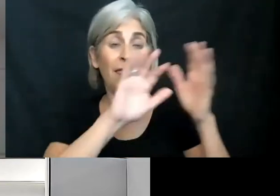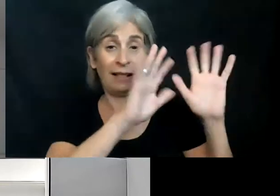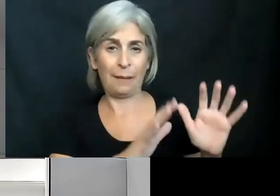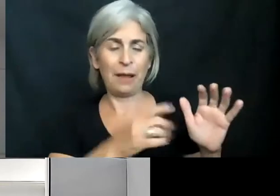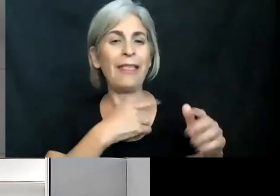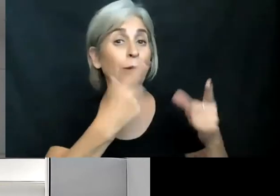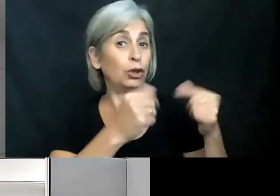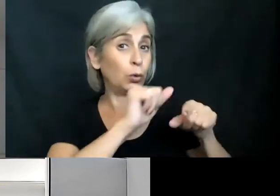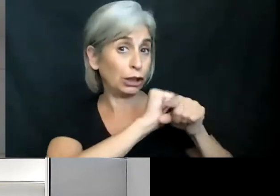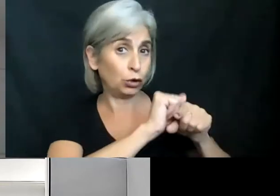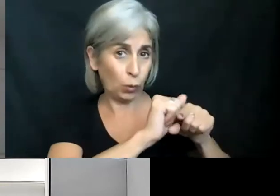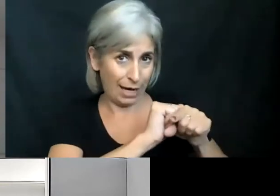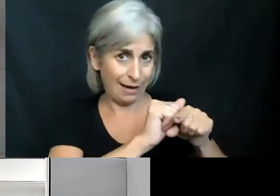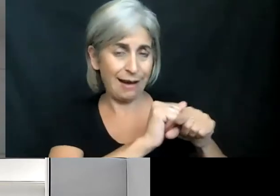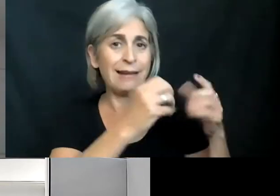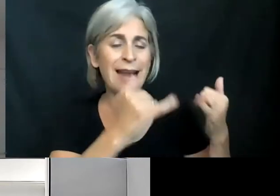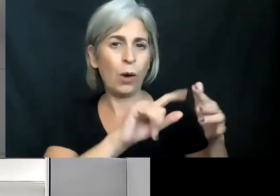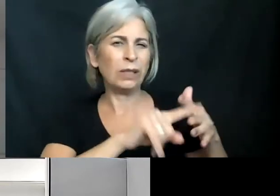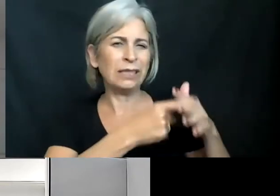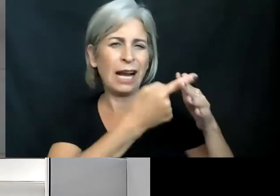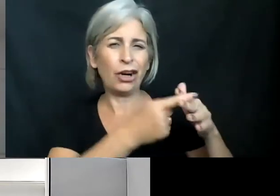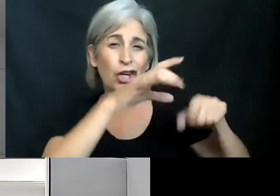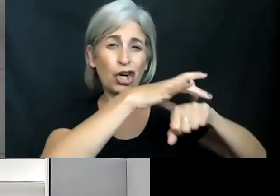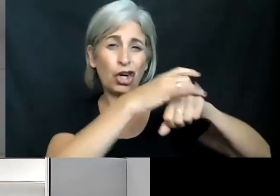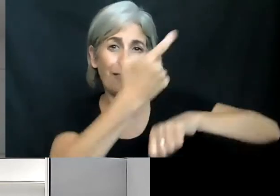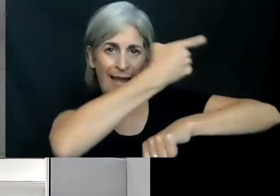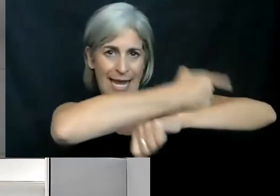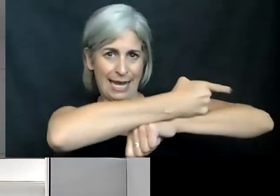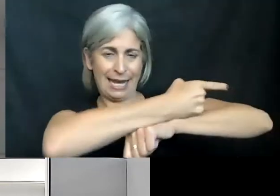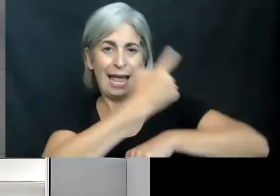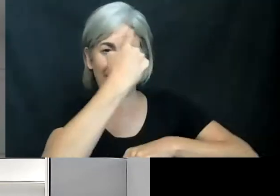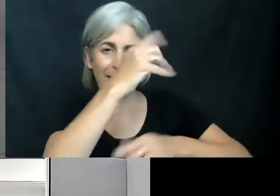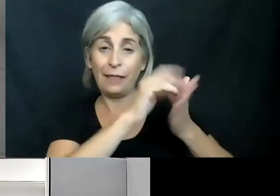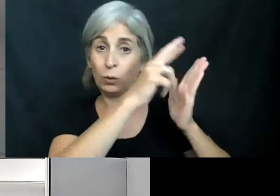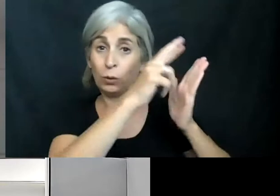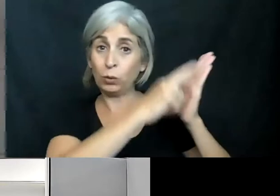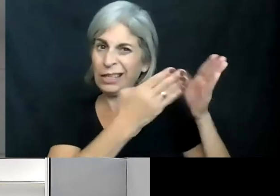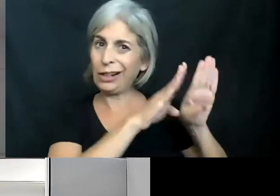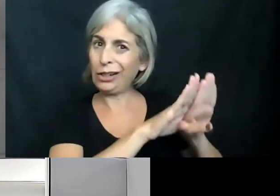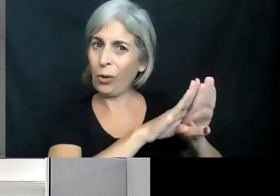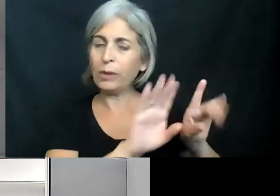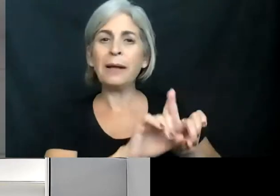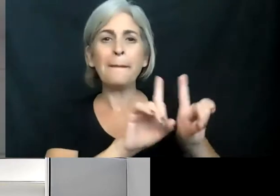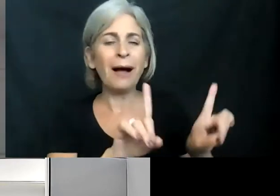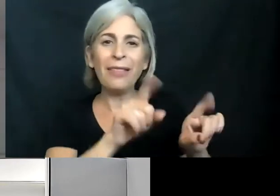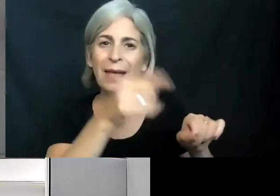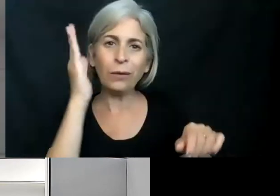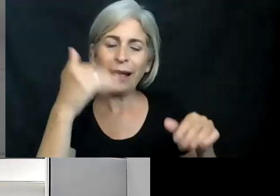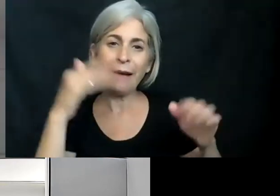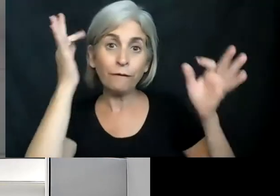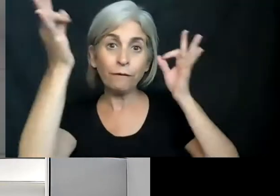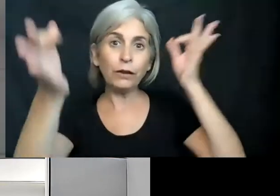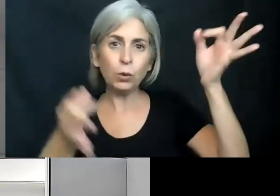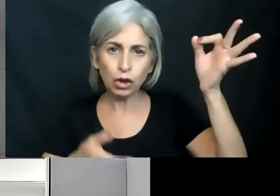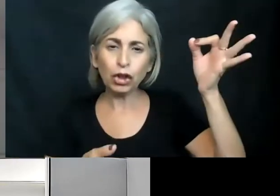training starting around Earth Day. I think the registration is closed, but they will have future ones coming